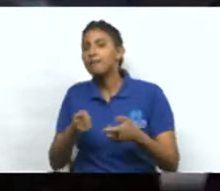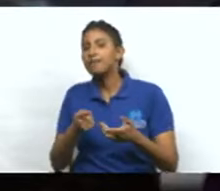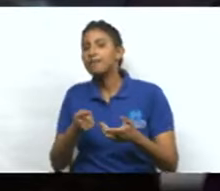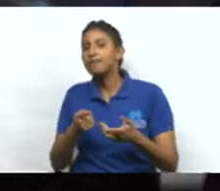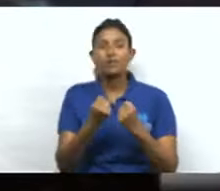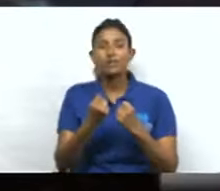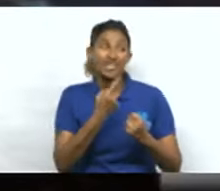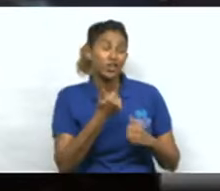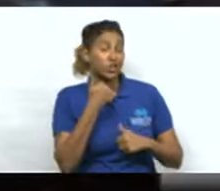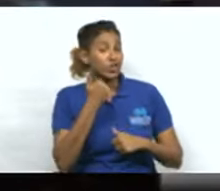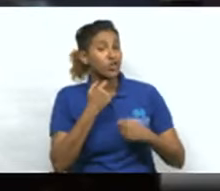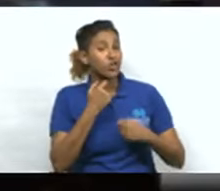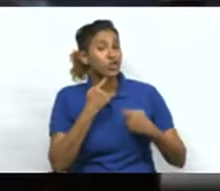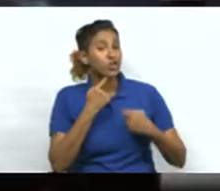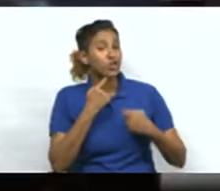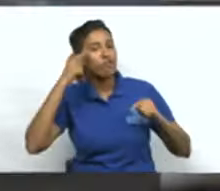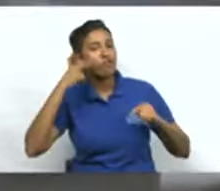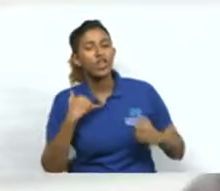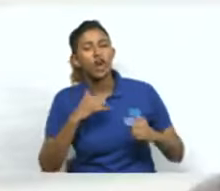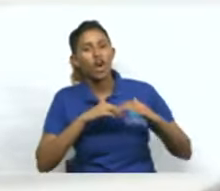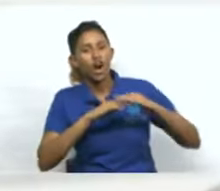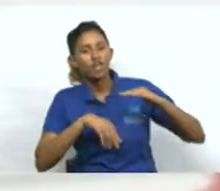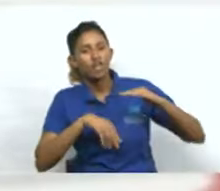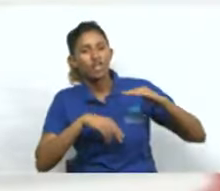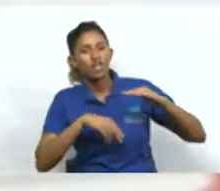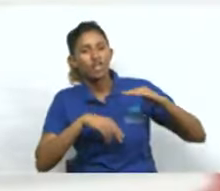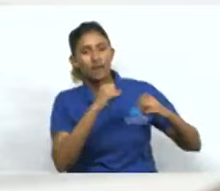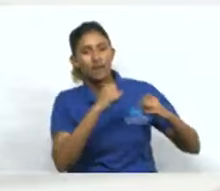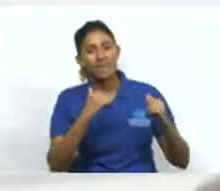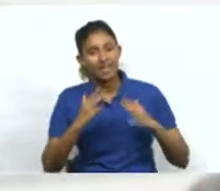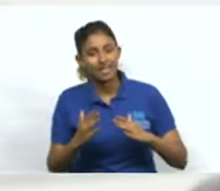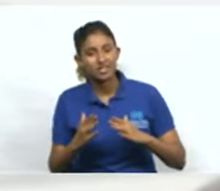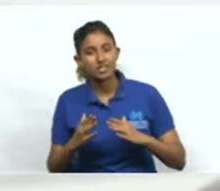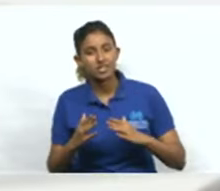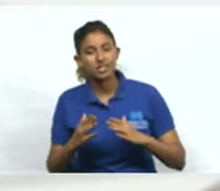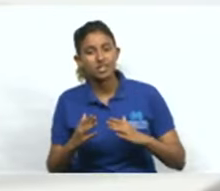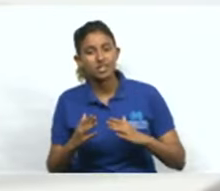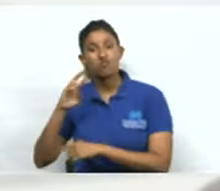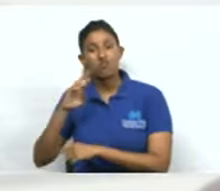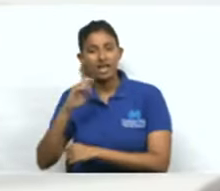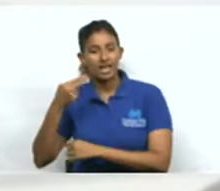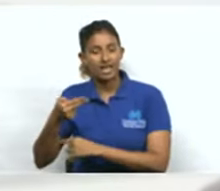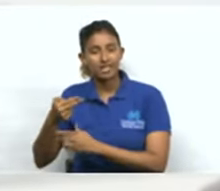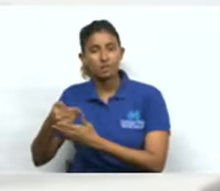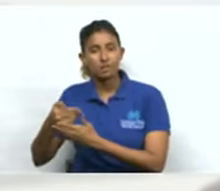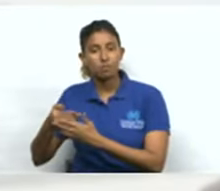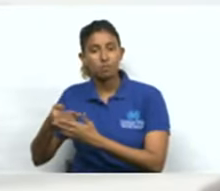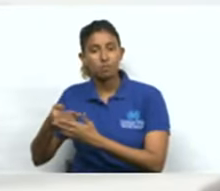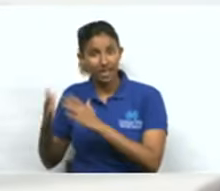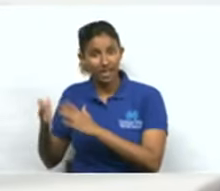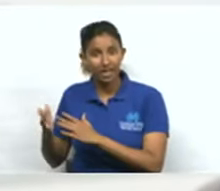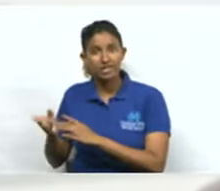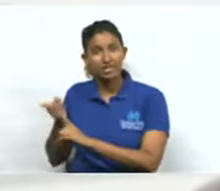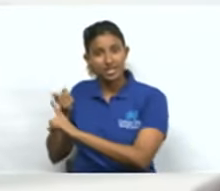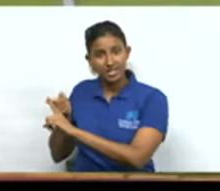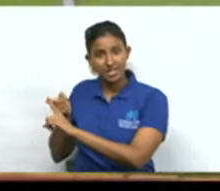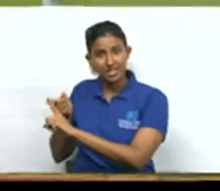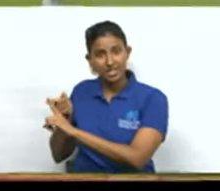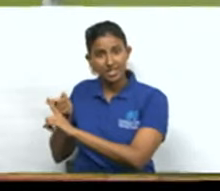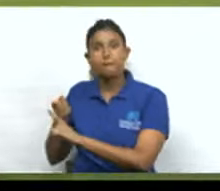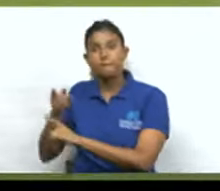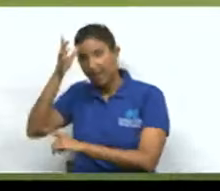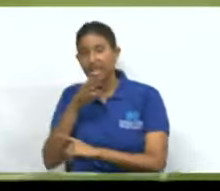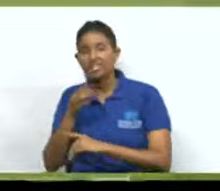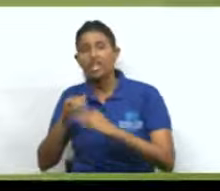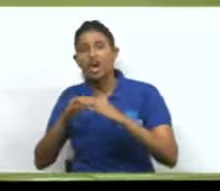former strike squad player Brian Haynes is appointed as the men's under 20 national team head coach.